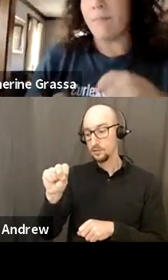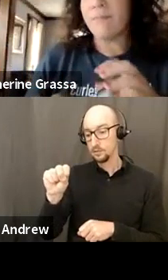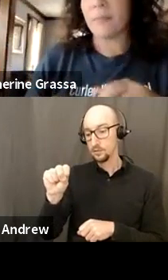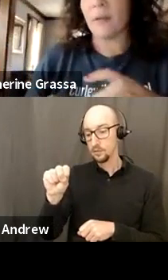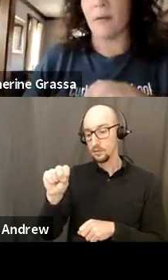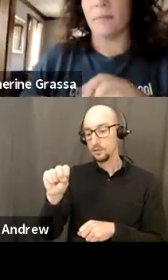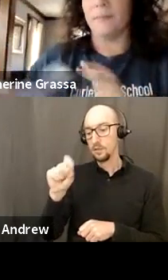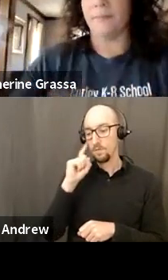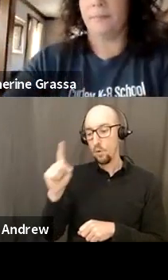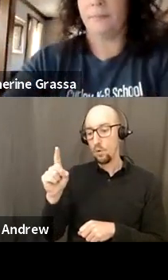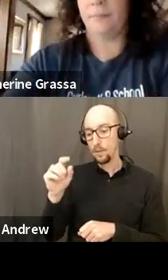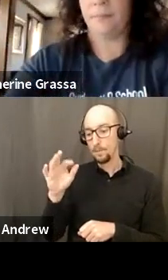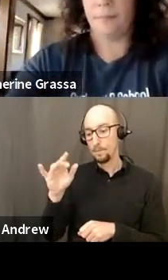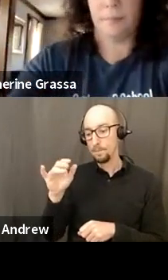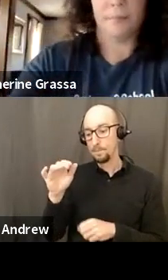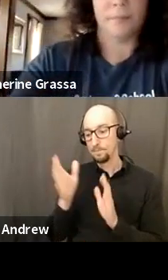to the